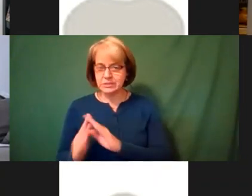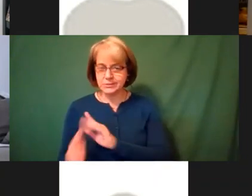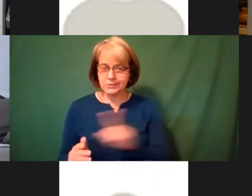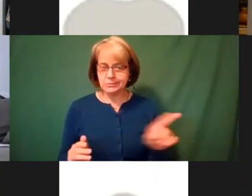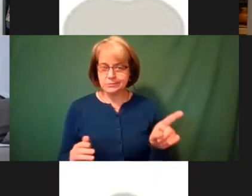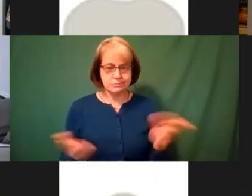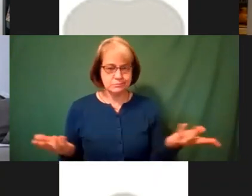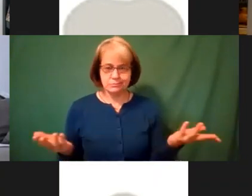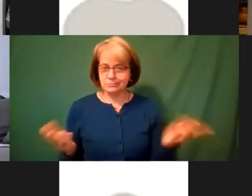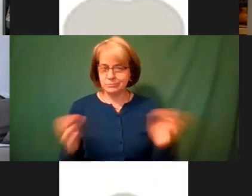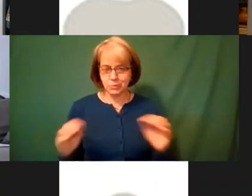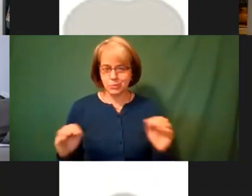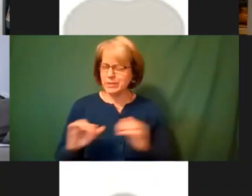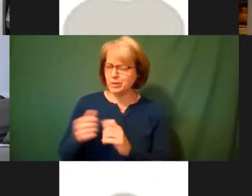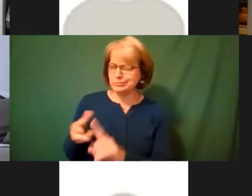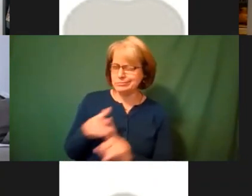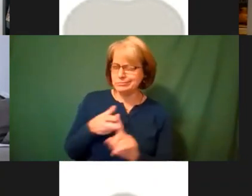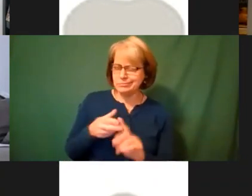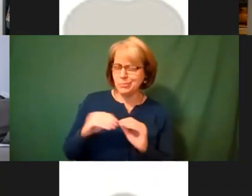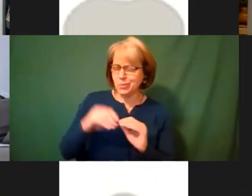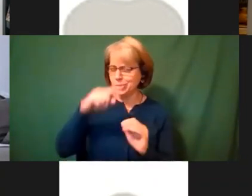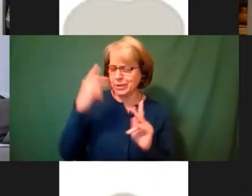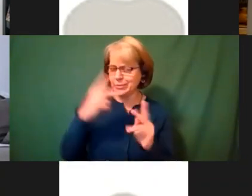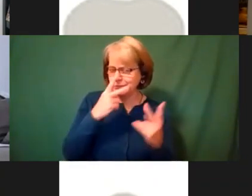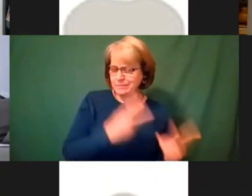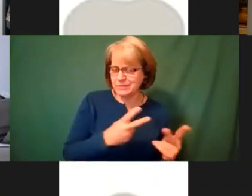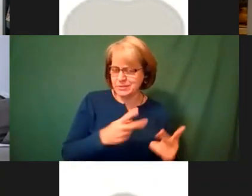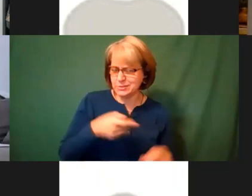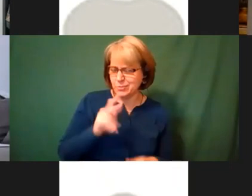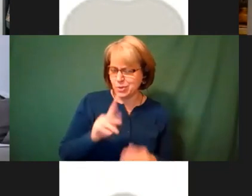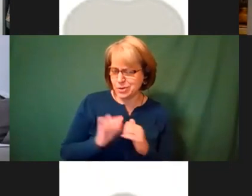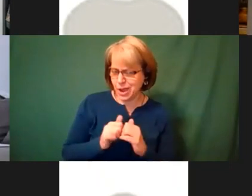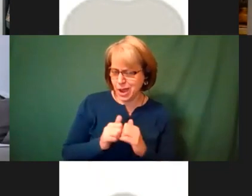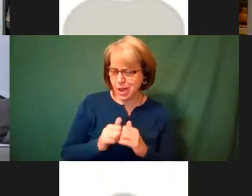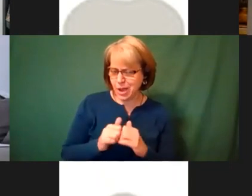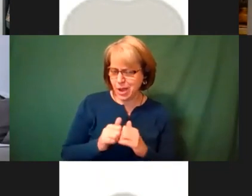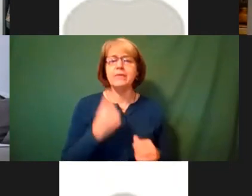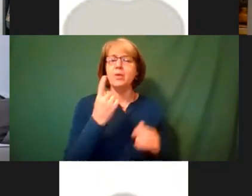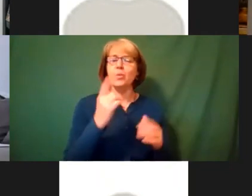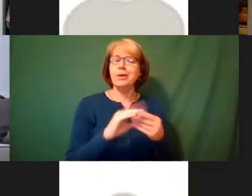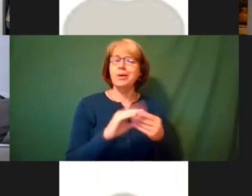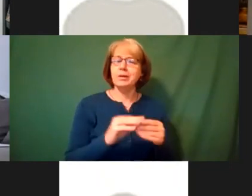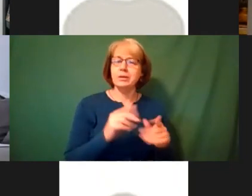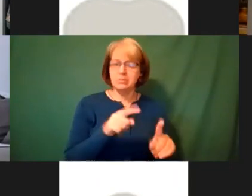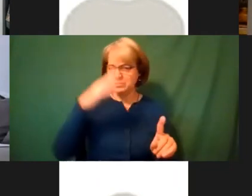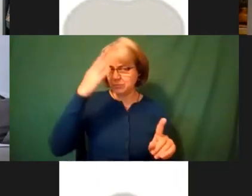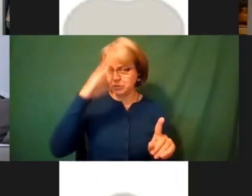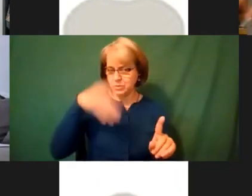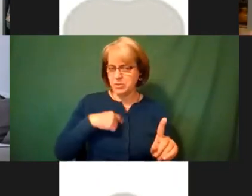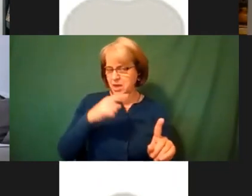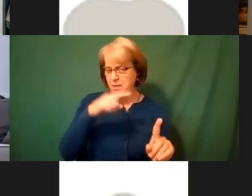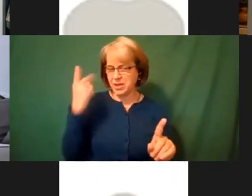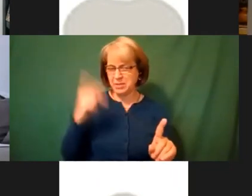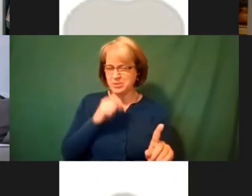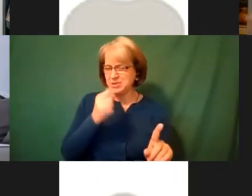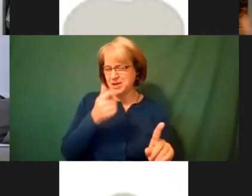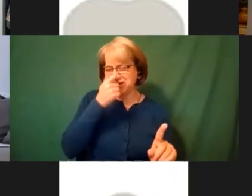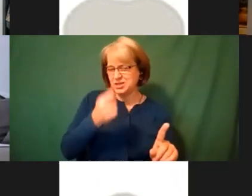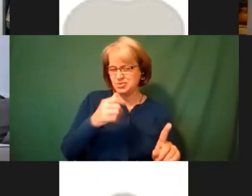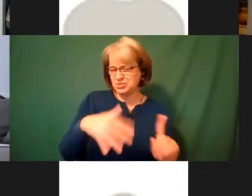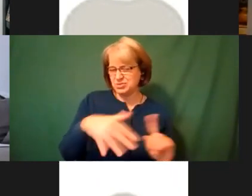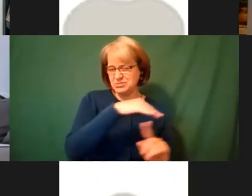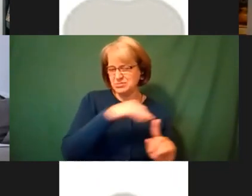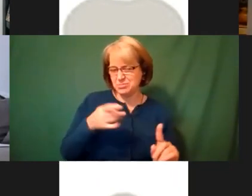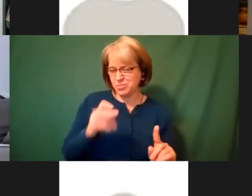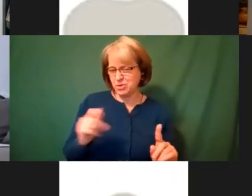remember an early conversation, one of them said, well, you know, Black people don't, you know, but what you just said, they're not interested or they don't come